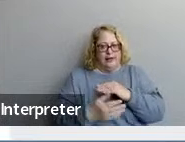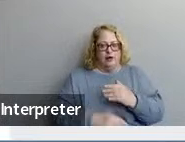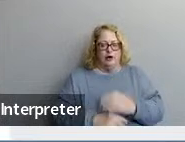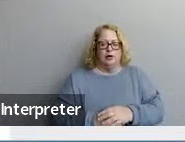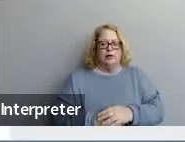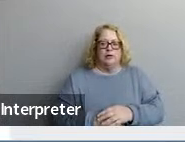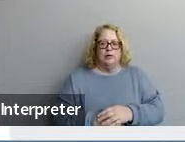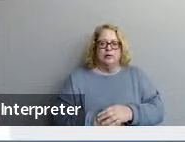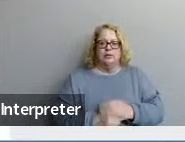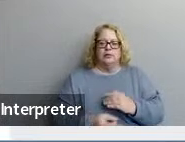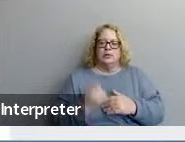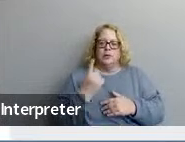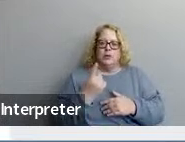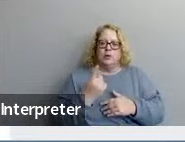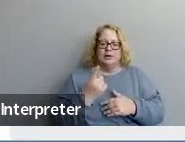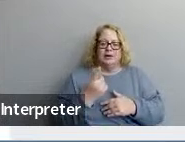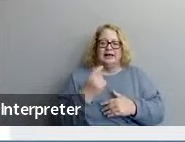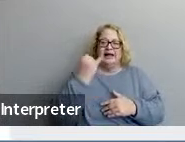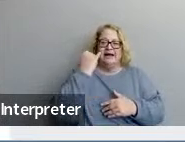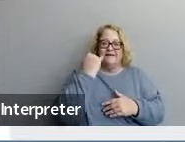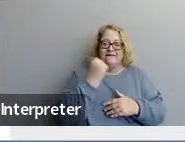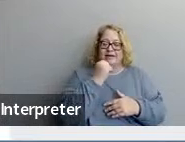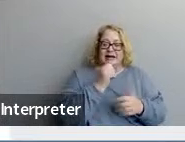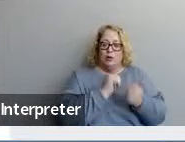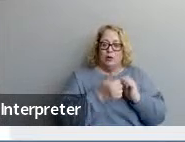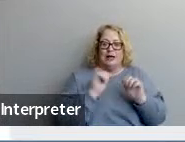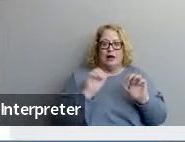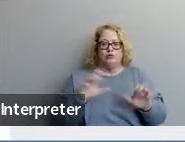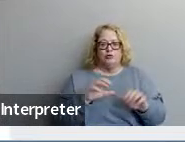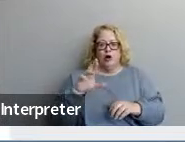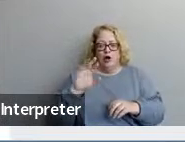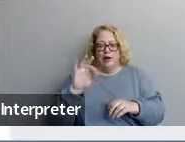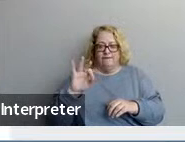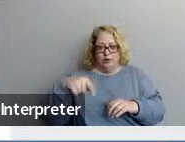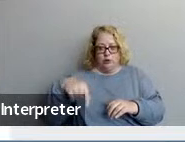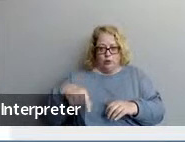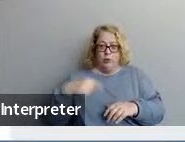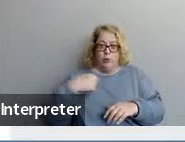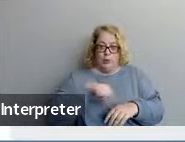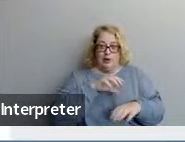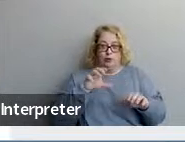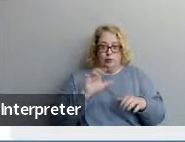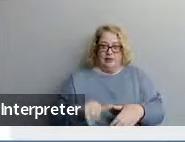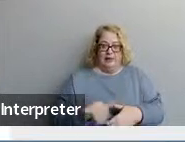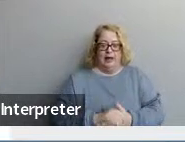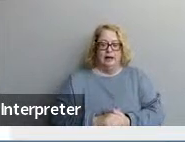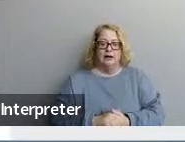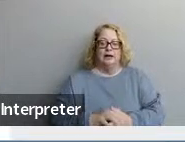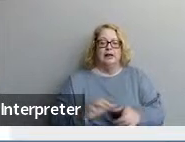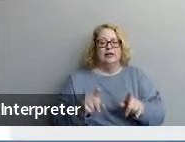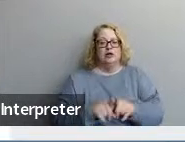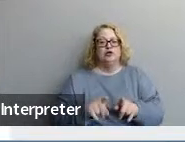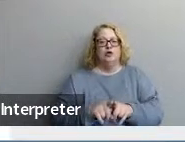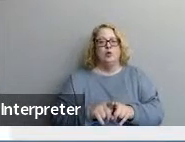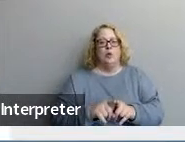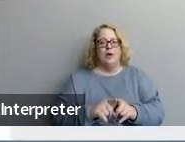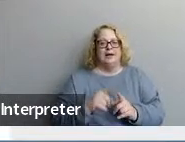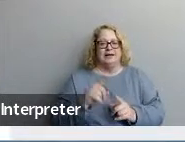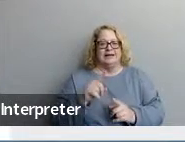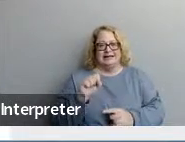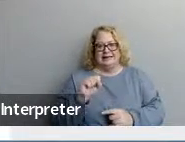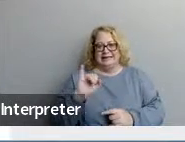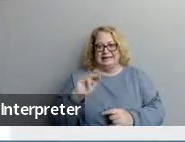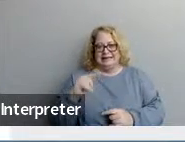One is in lieu of competitive bidding, we can do an RFP or an RFQ, and that's what we do. There's also a single